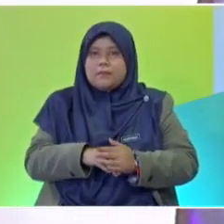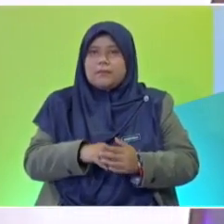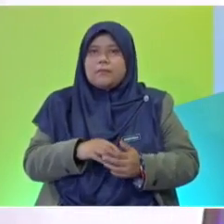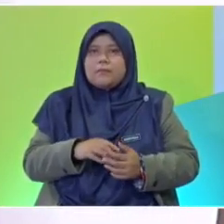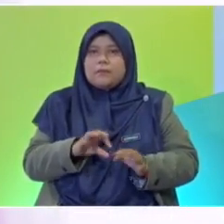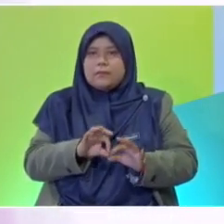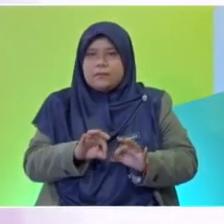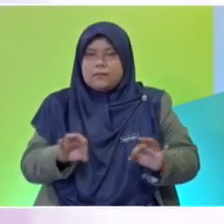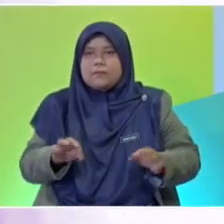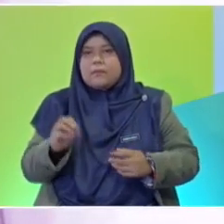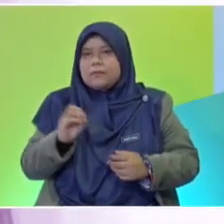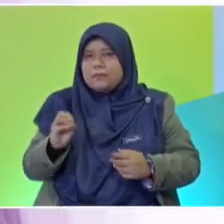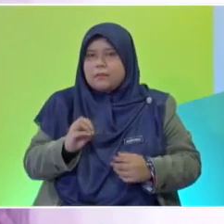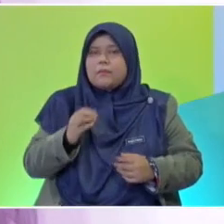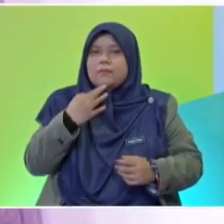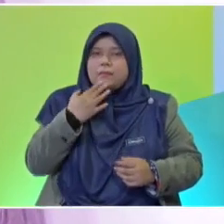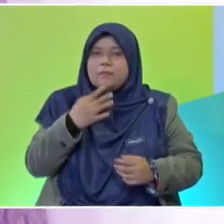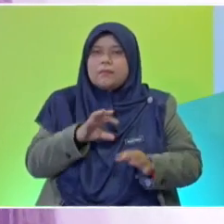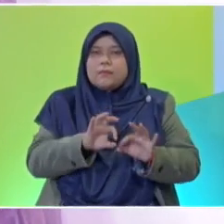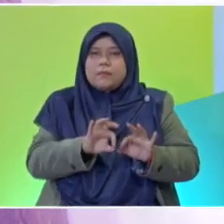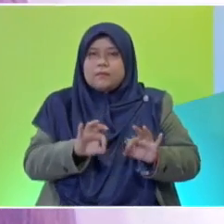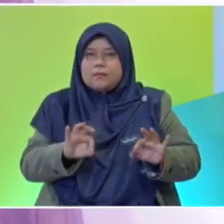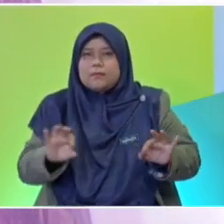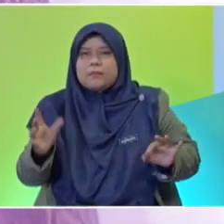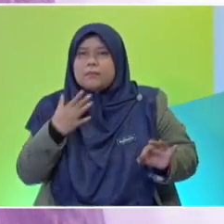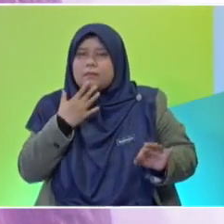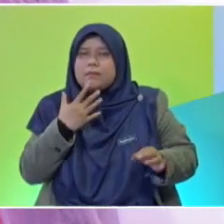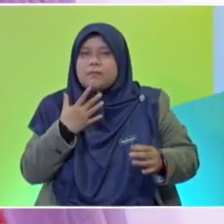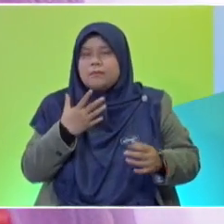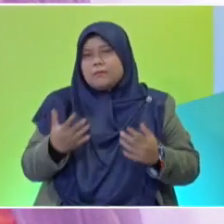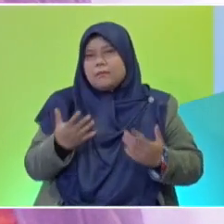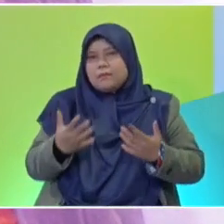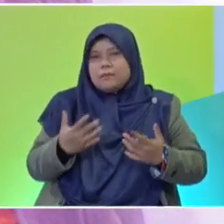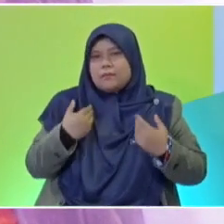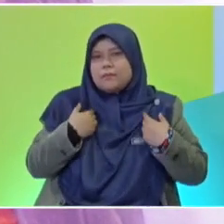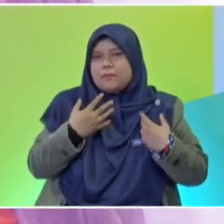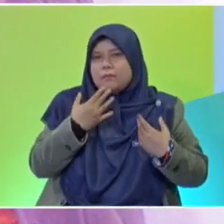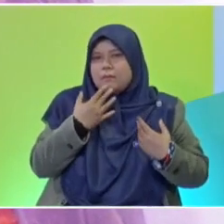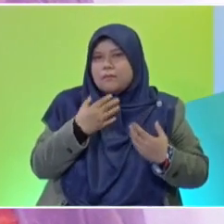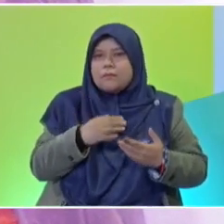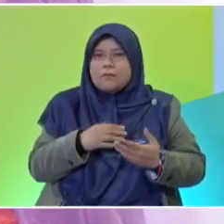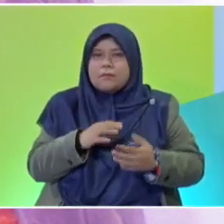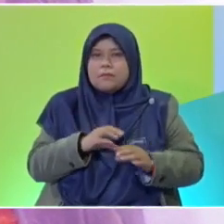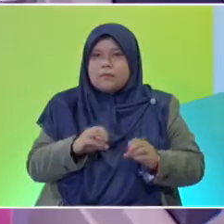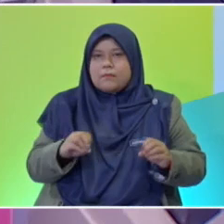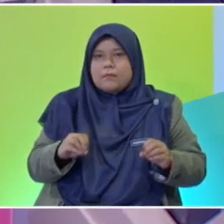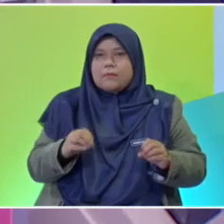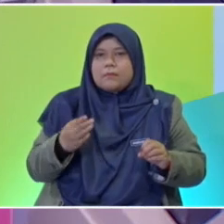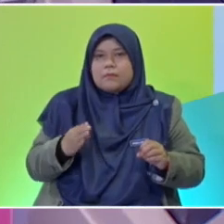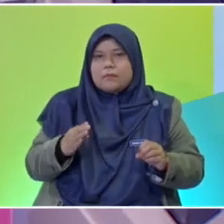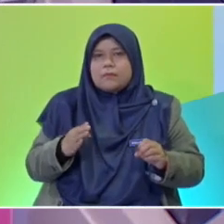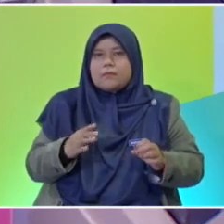is colorless. If you see, maybe sometimes you see our veins, it looks bluish. No, it's